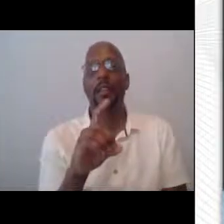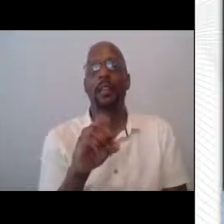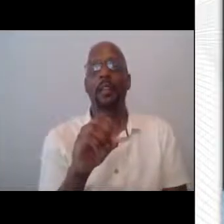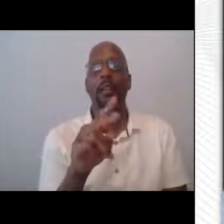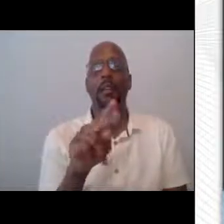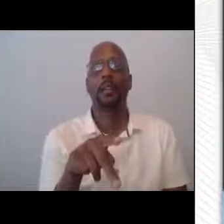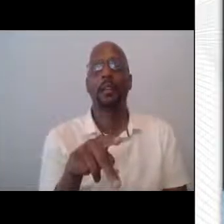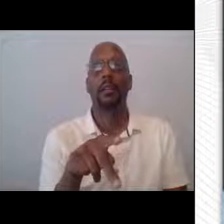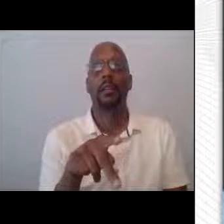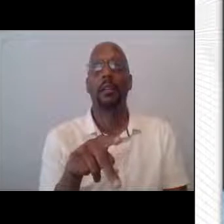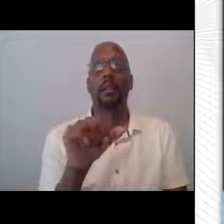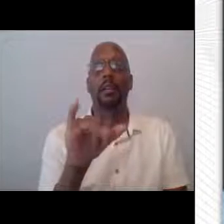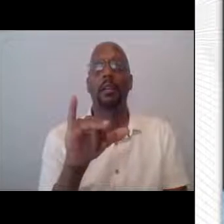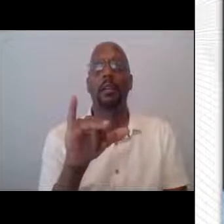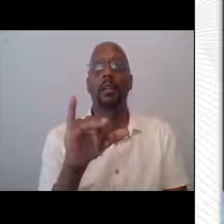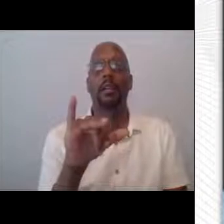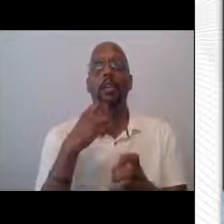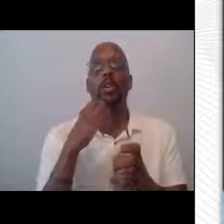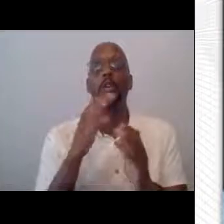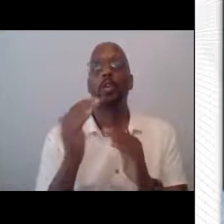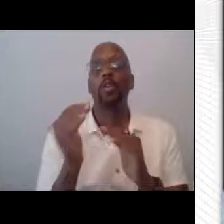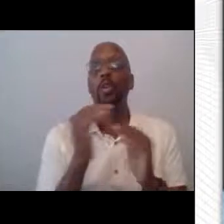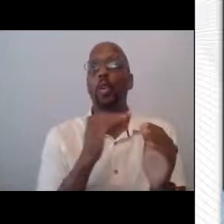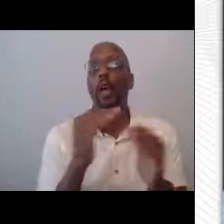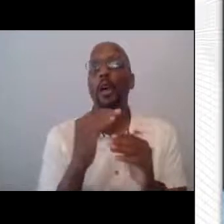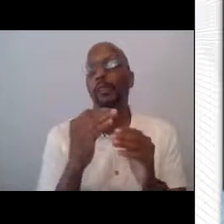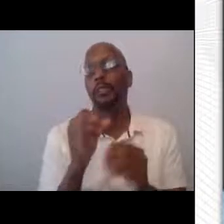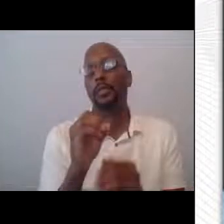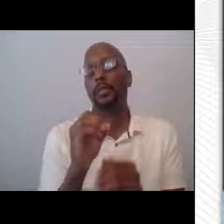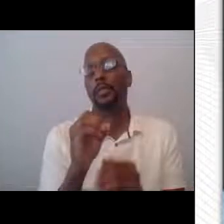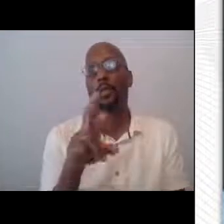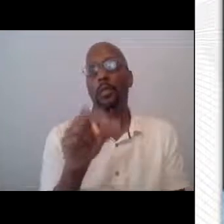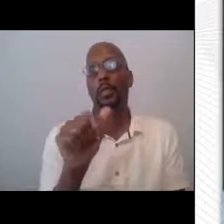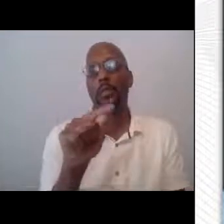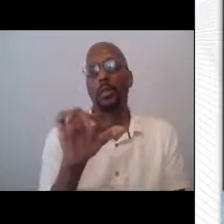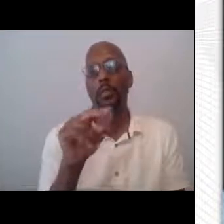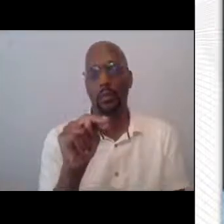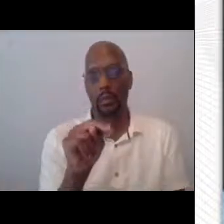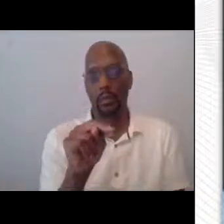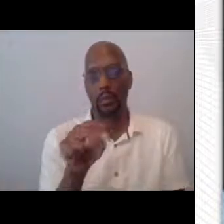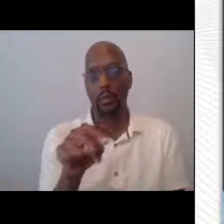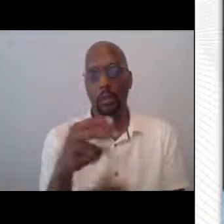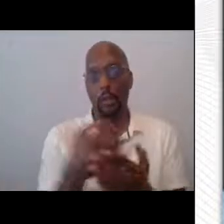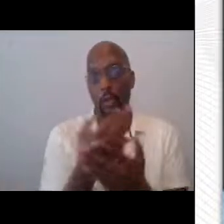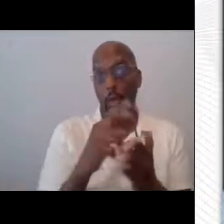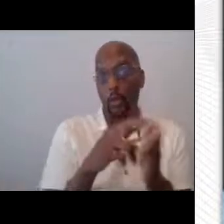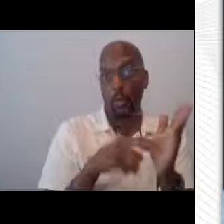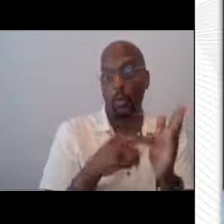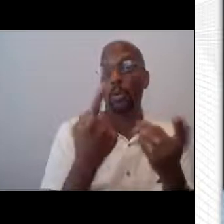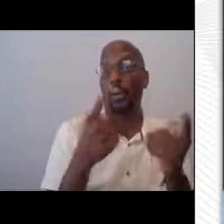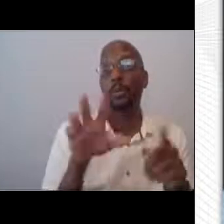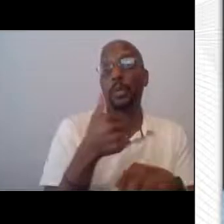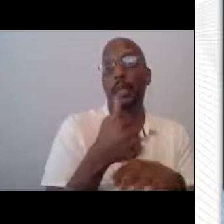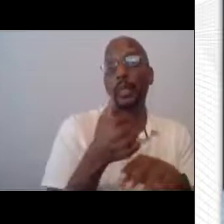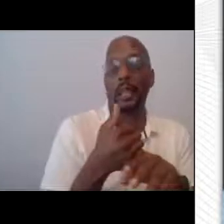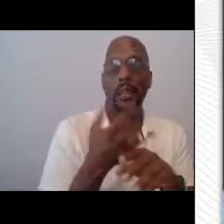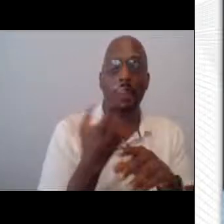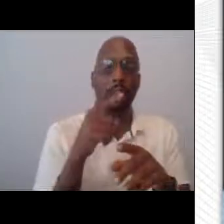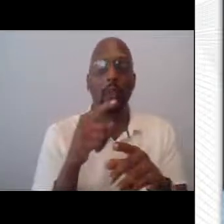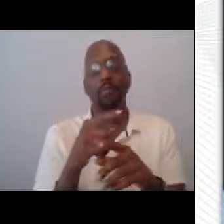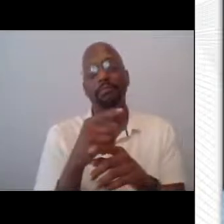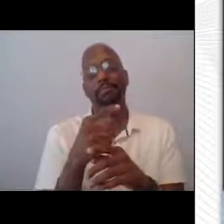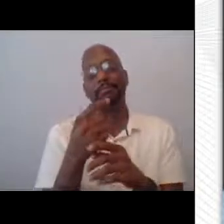traffic operations in District 8. In this new role, Janice will provide critical statewide leadership and strategic